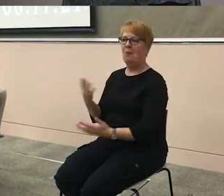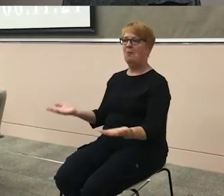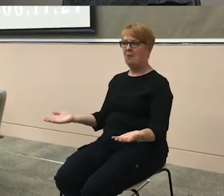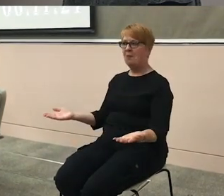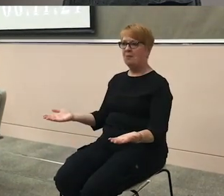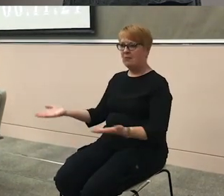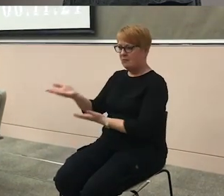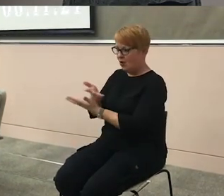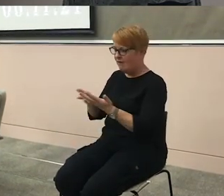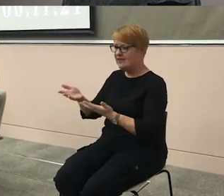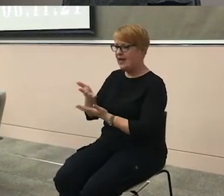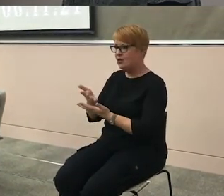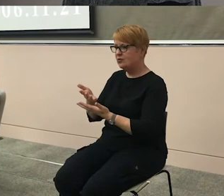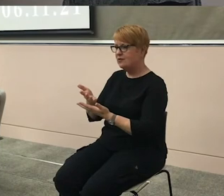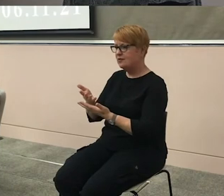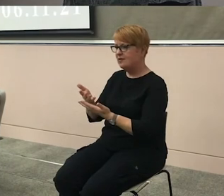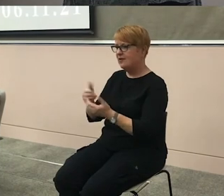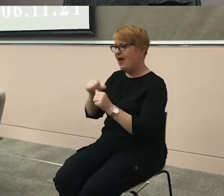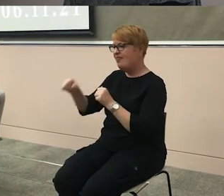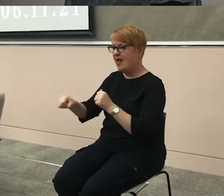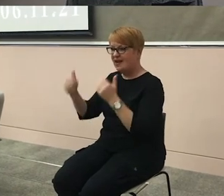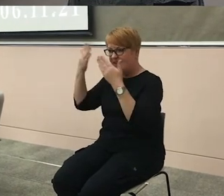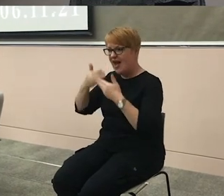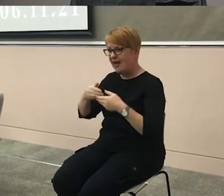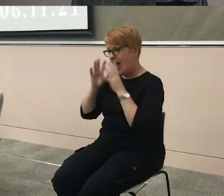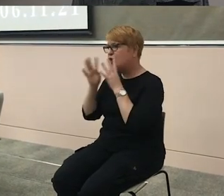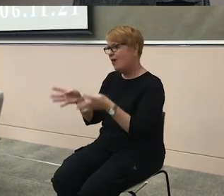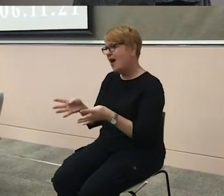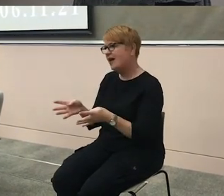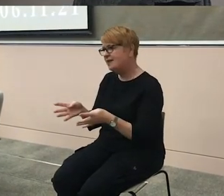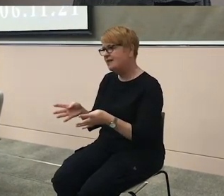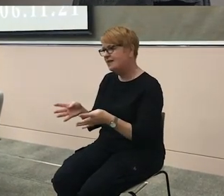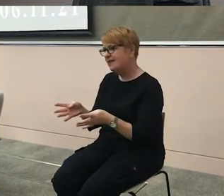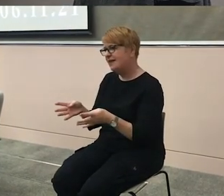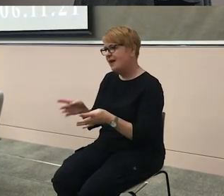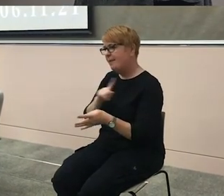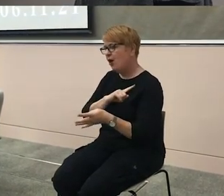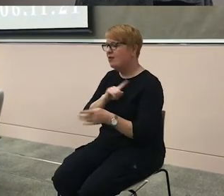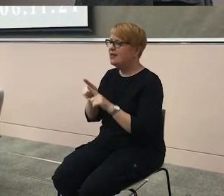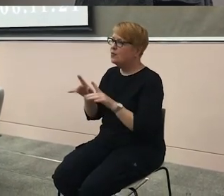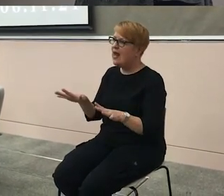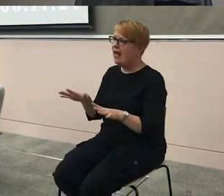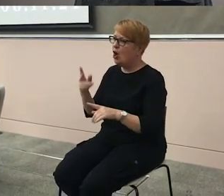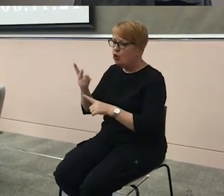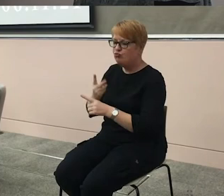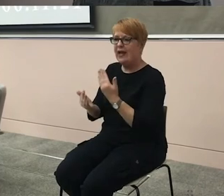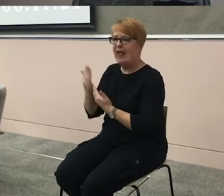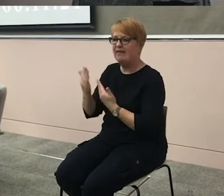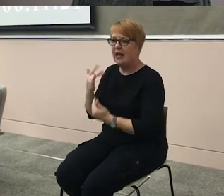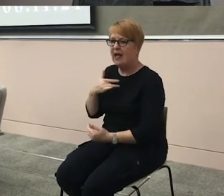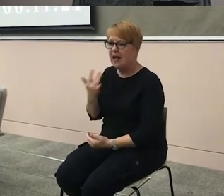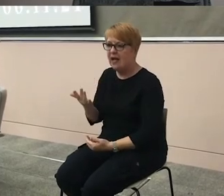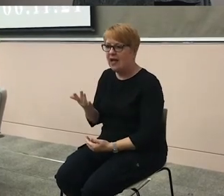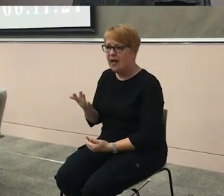I had nights where I cried, because I was not reliving my own. I was like, I ain't got time to do